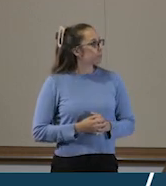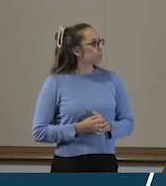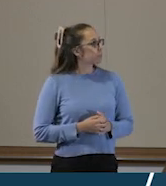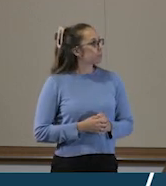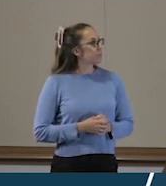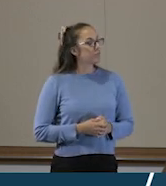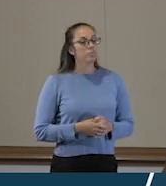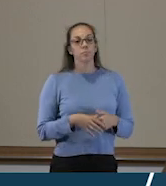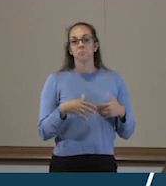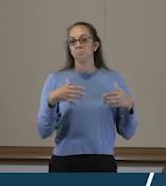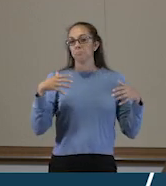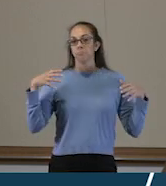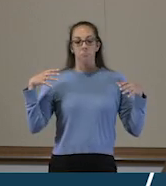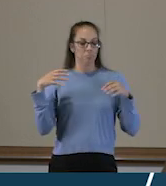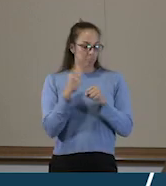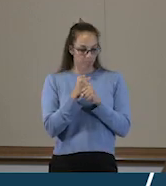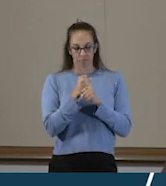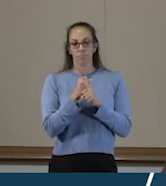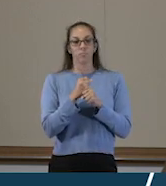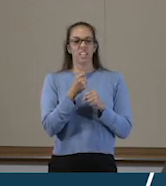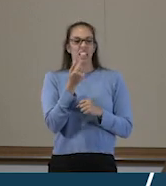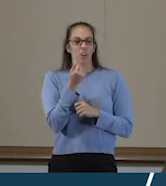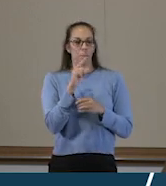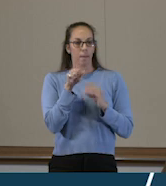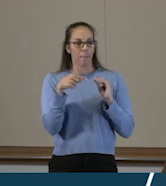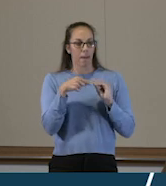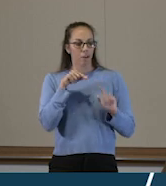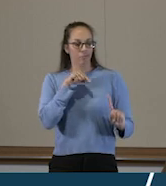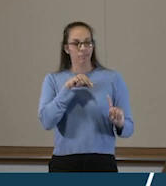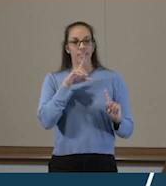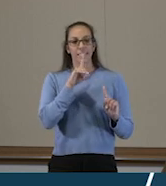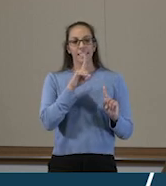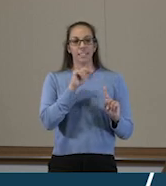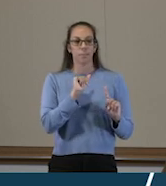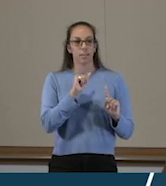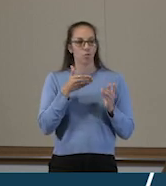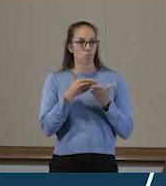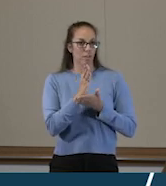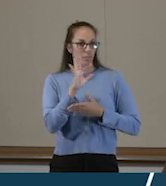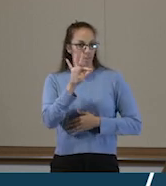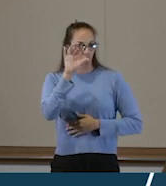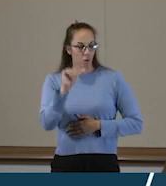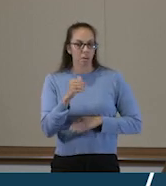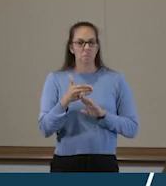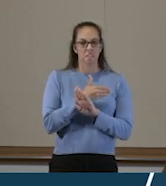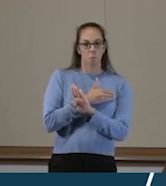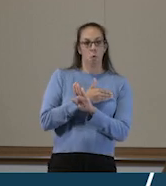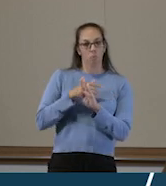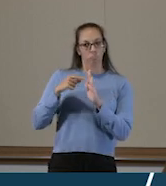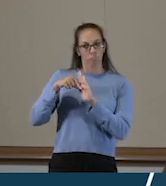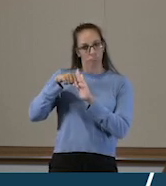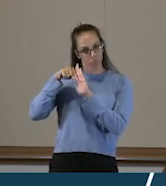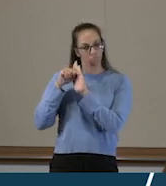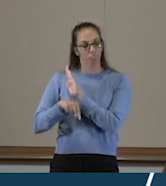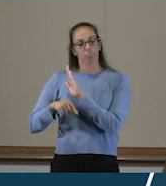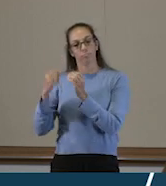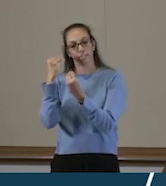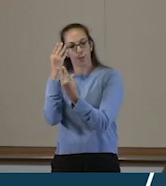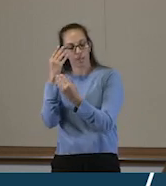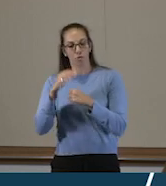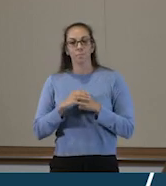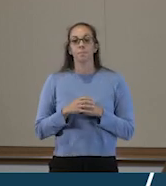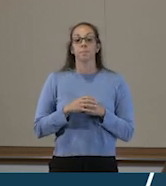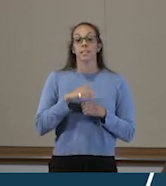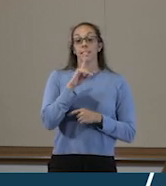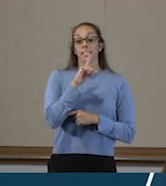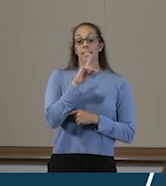Okay, so just a little bit about Disability Rights Florida before we begin on the substantive material. Disability Rights